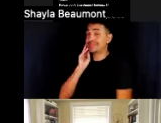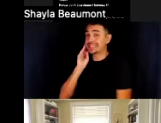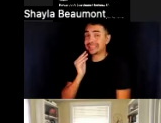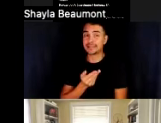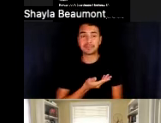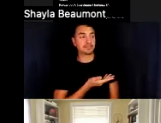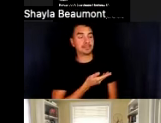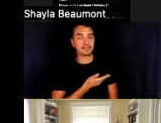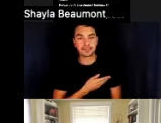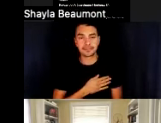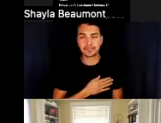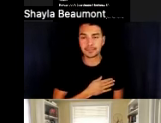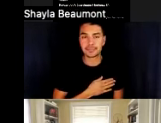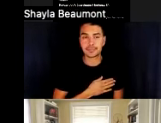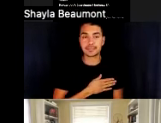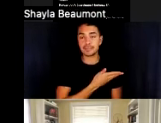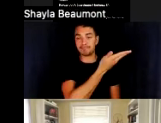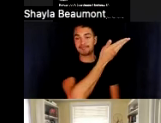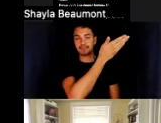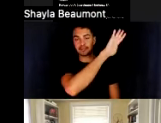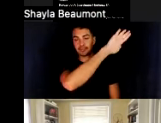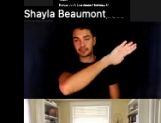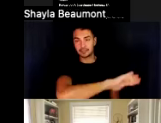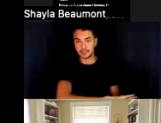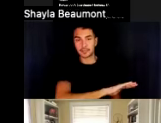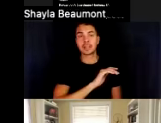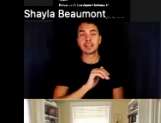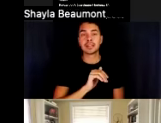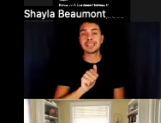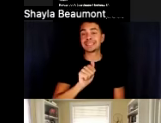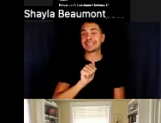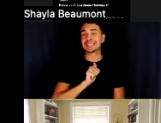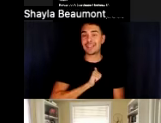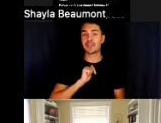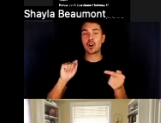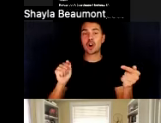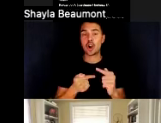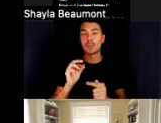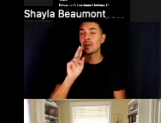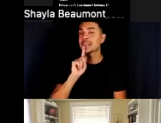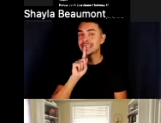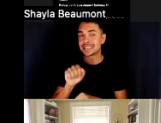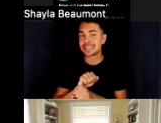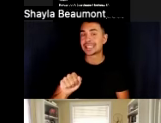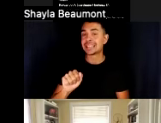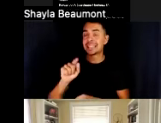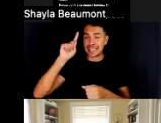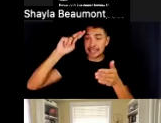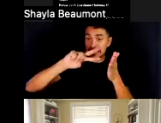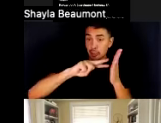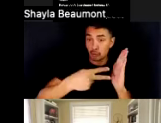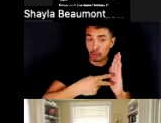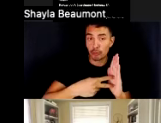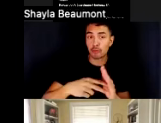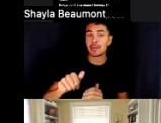self-harm or self-mutilation is a deliberate, usually secret infliction of physical harm, right? And so survivors might be using this to cope